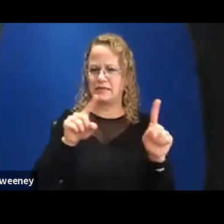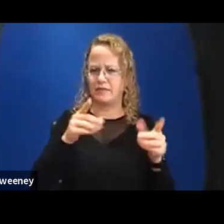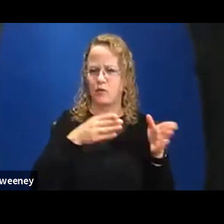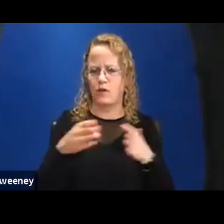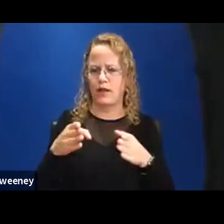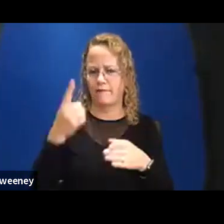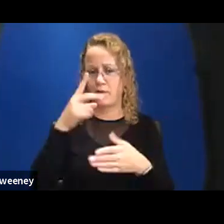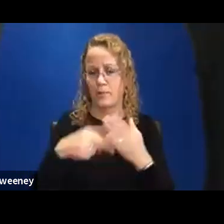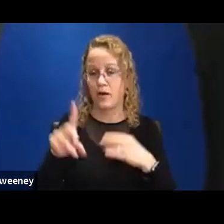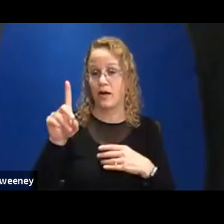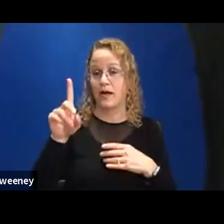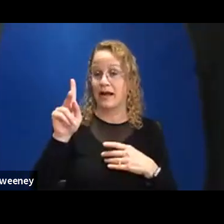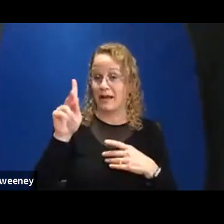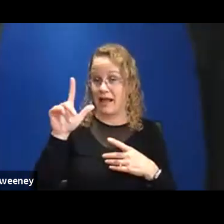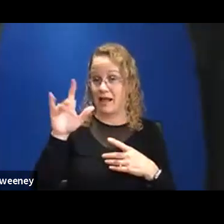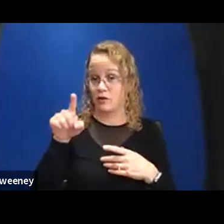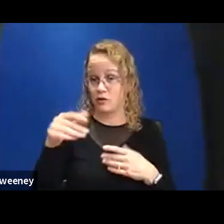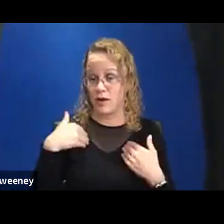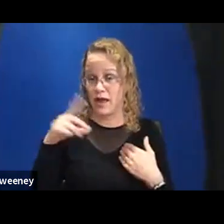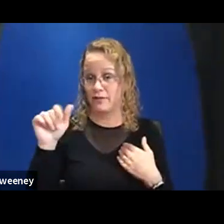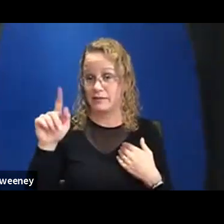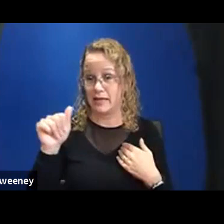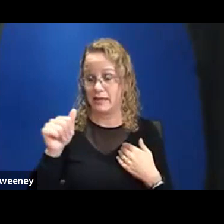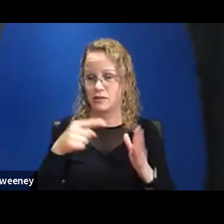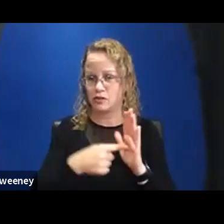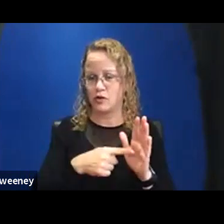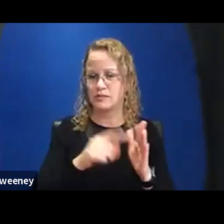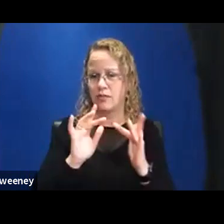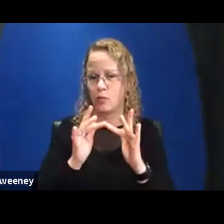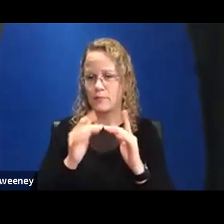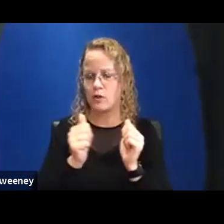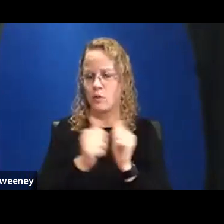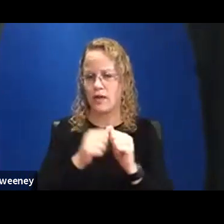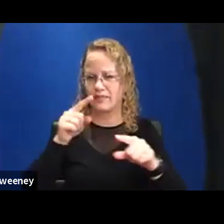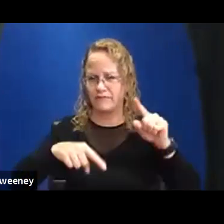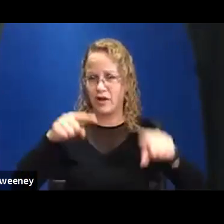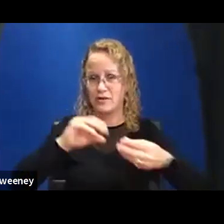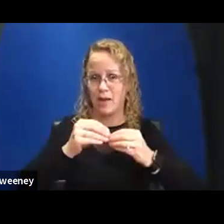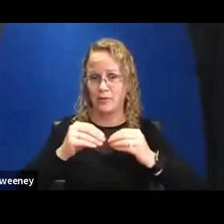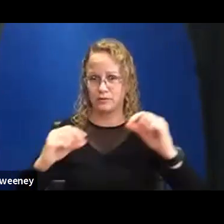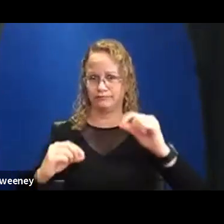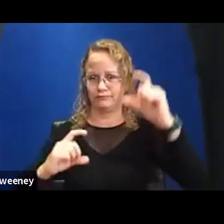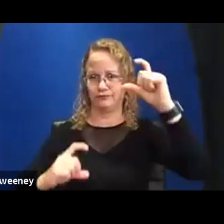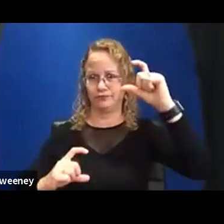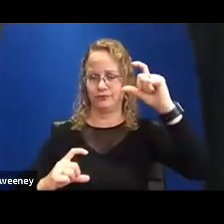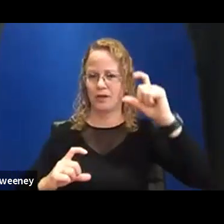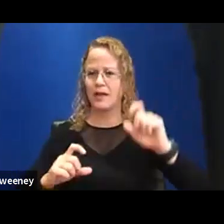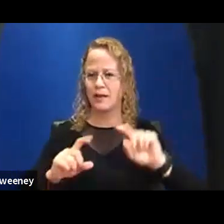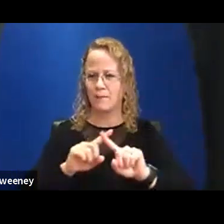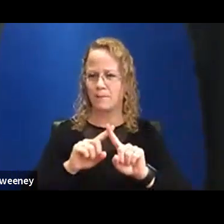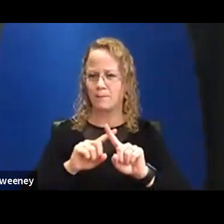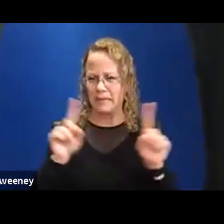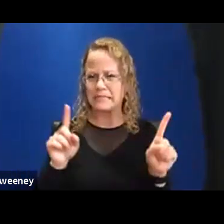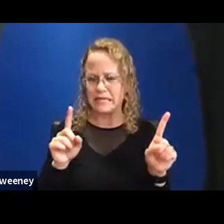you had data and showed us that website with the varying numbers, literally a huge contrast that we could visually